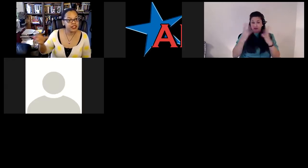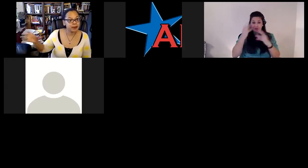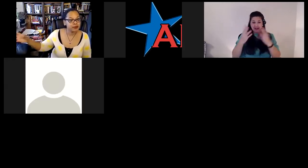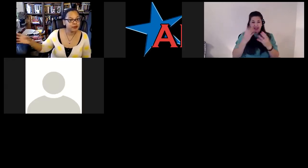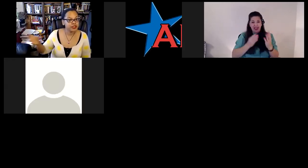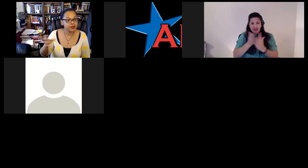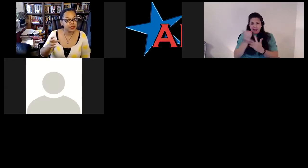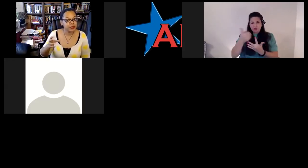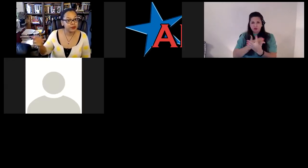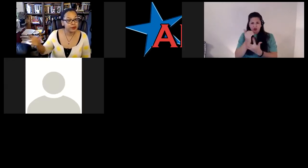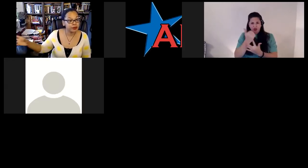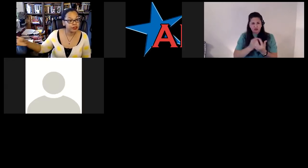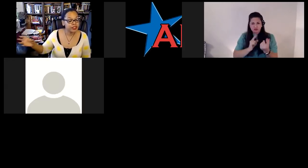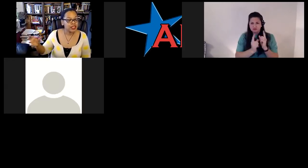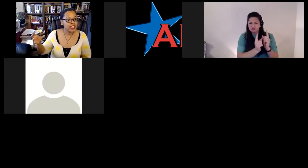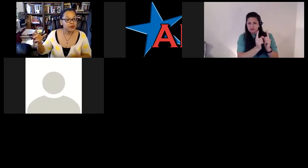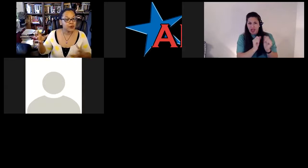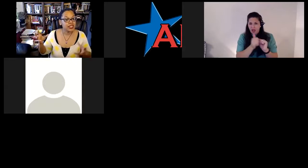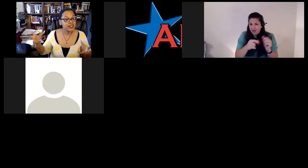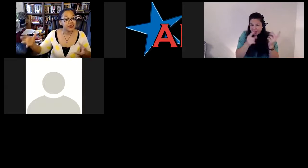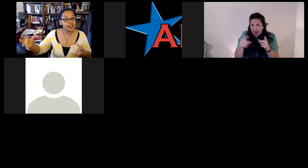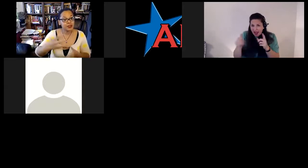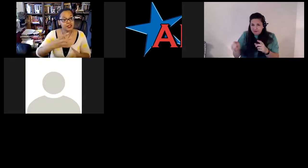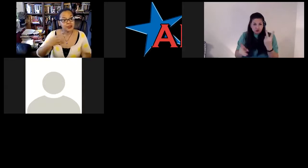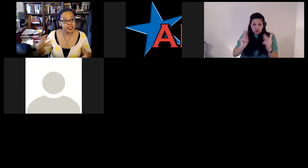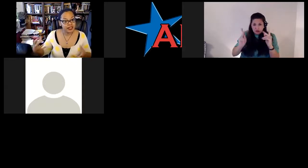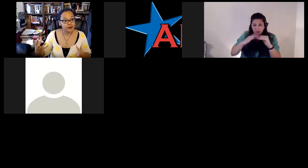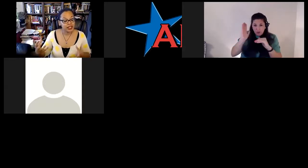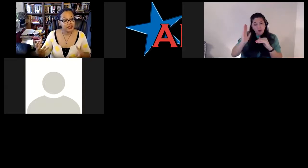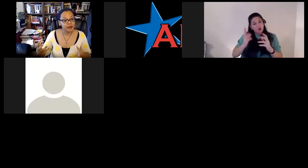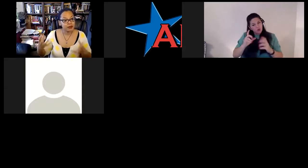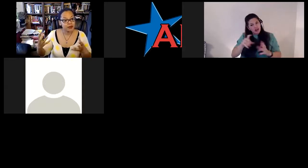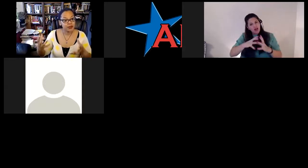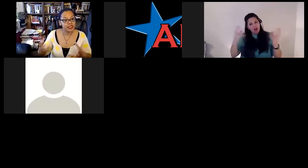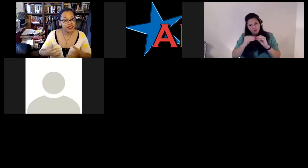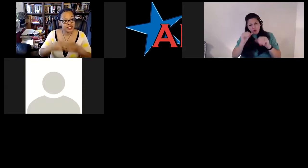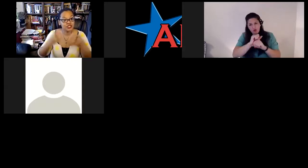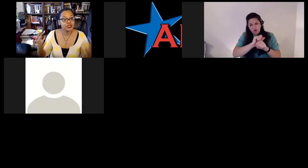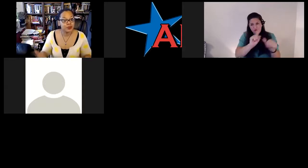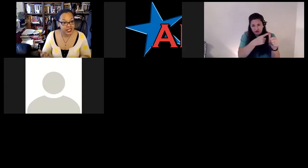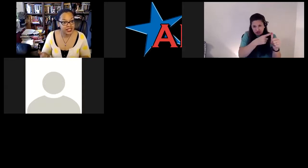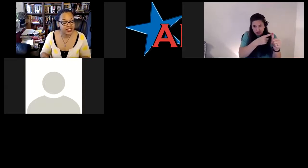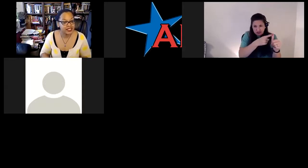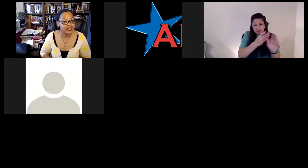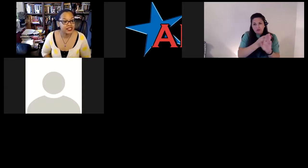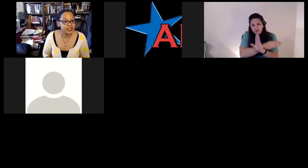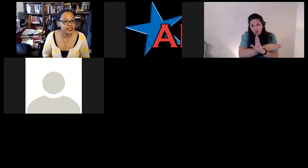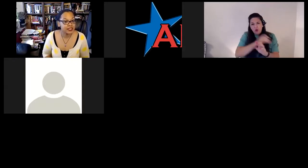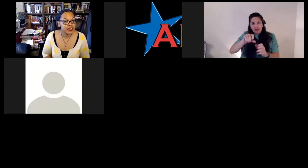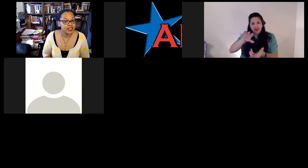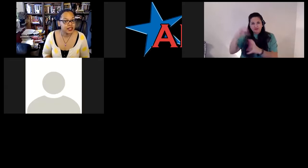this happens between two people or more. And we have a lot of work to do in that space before we can undo anything that's